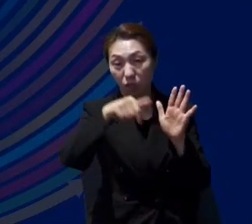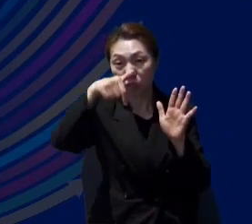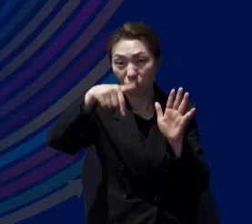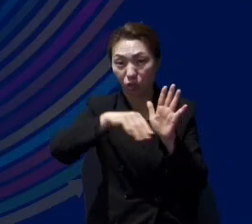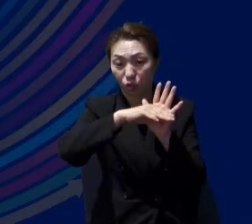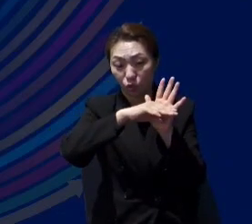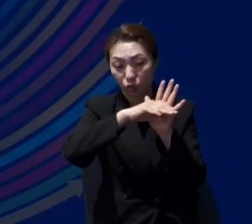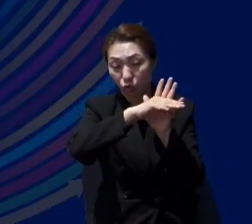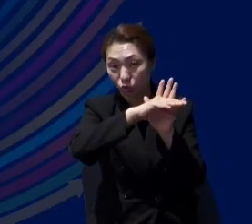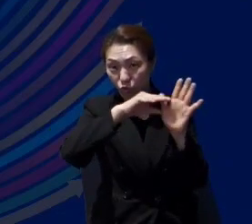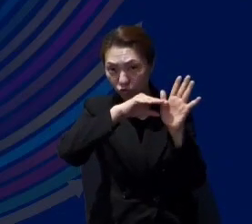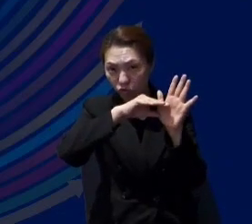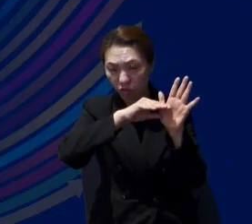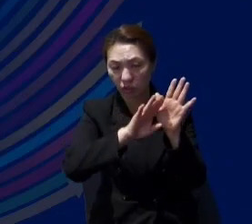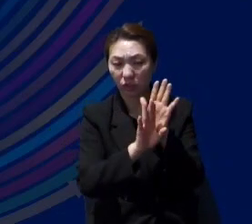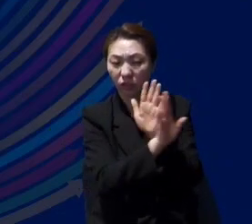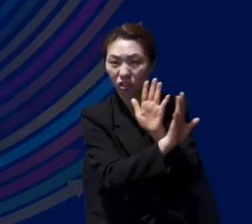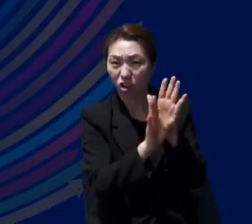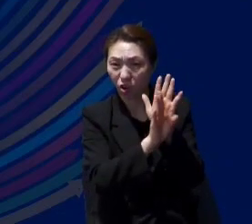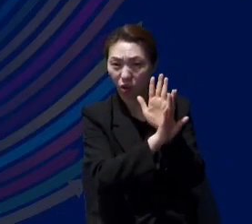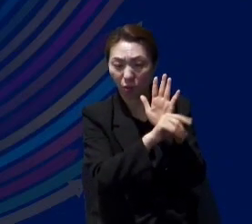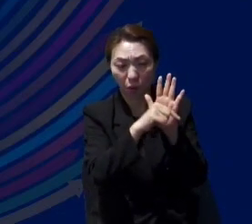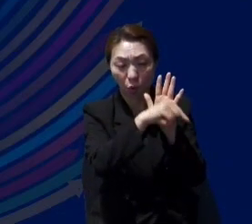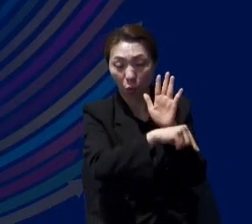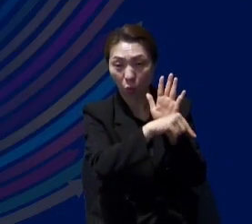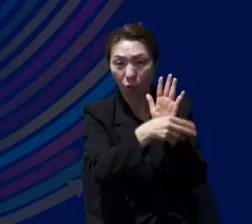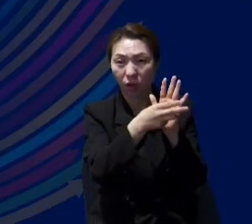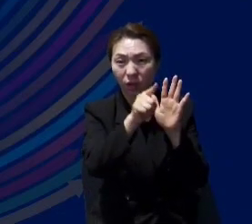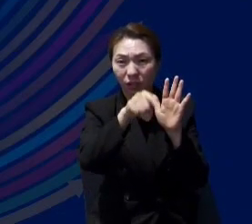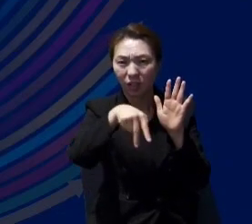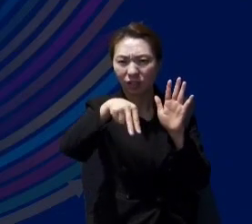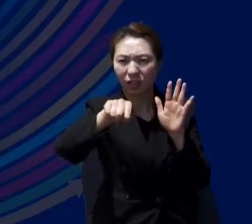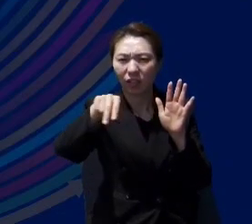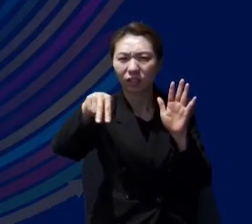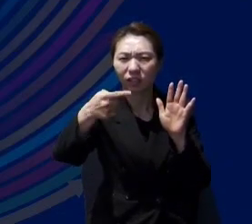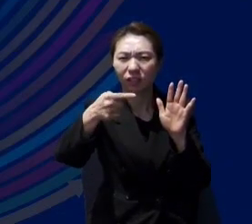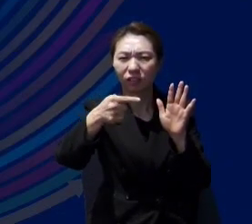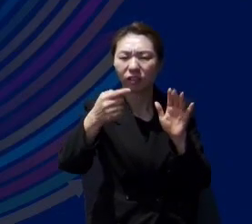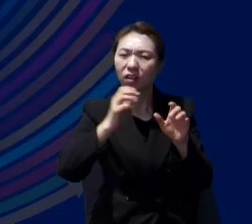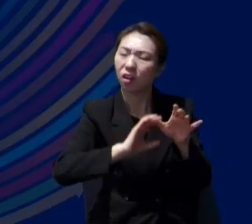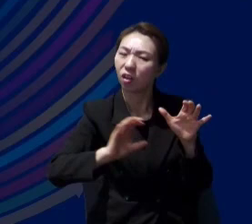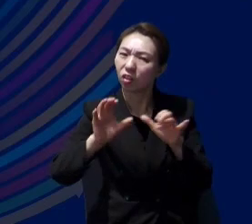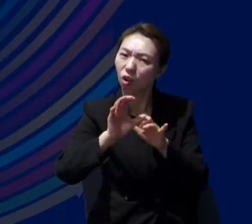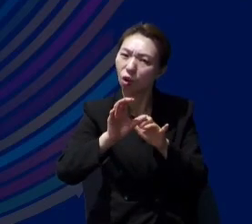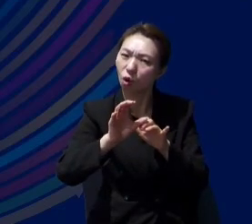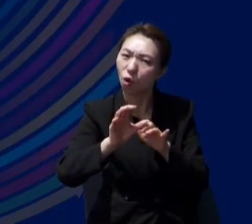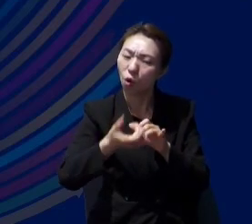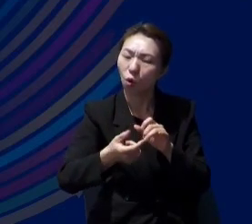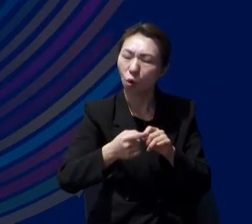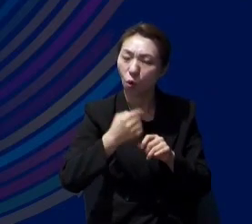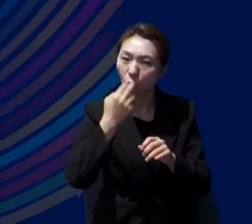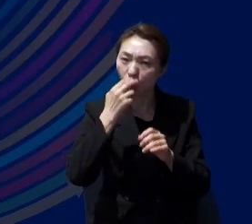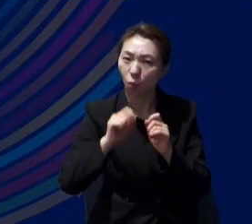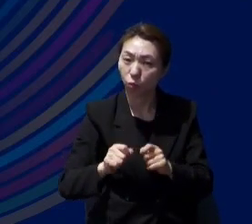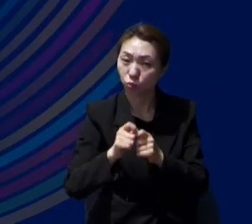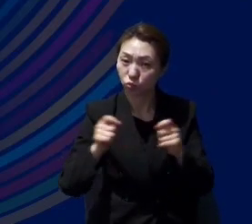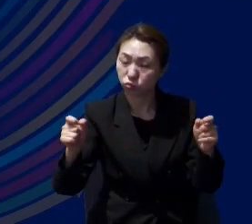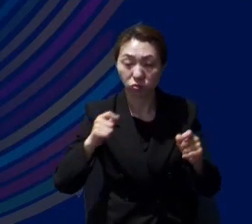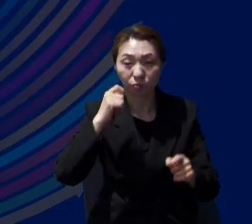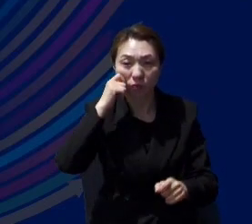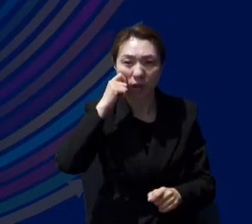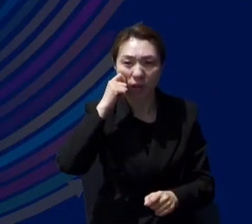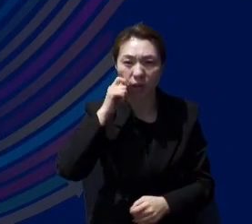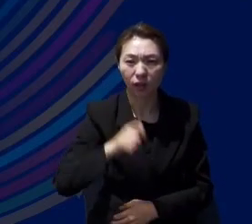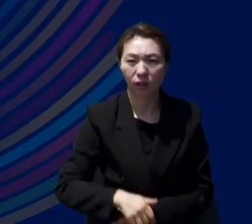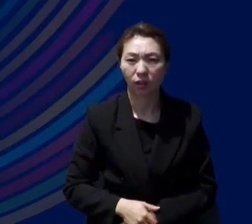Alaska Native, and the Black population, you'll see that most counties follow the national trend, which is lower life expectancy for these groups compared to the